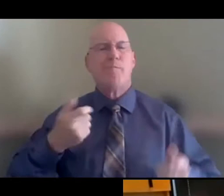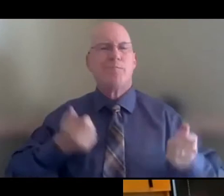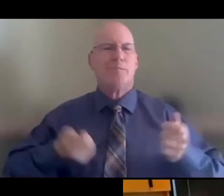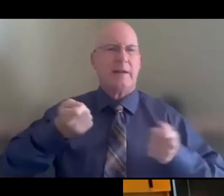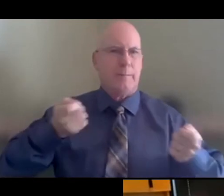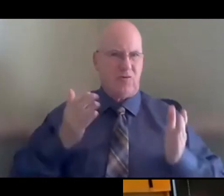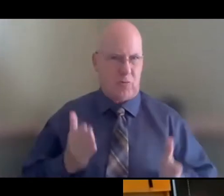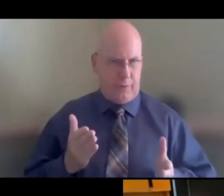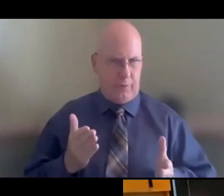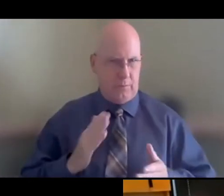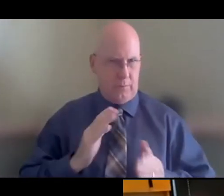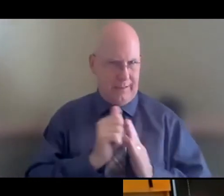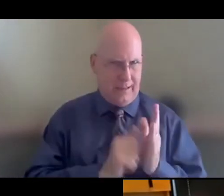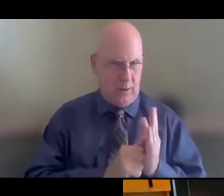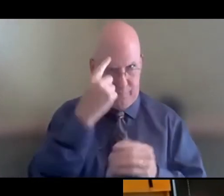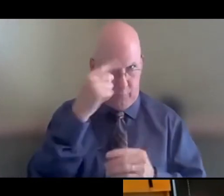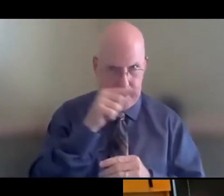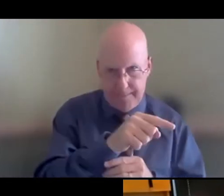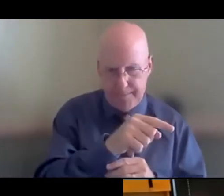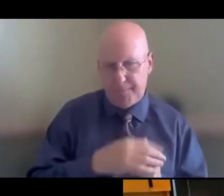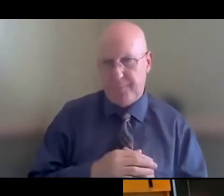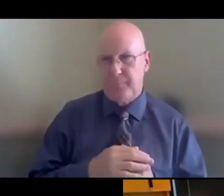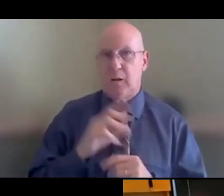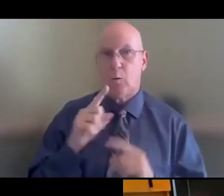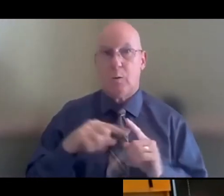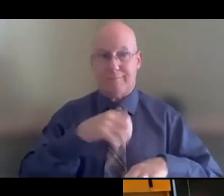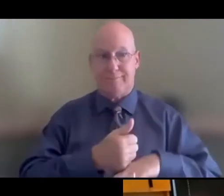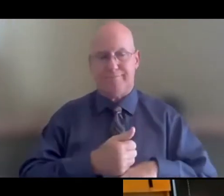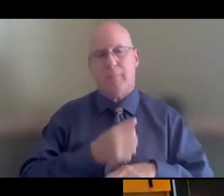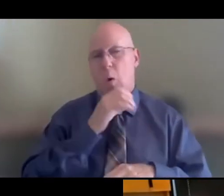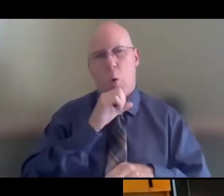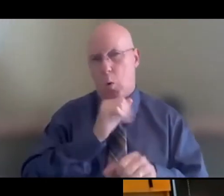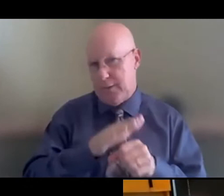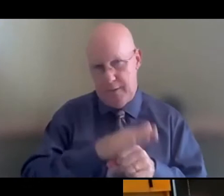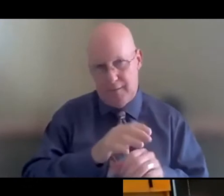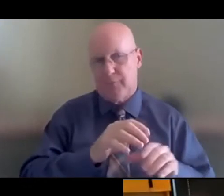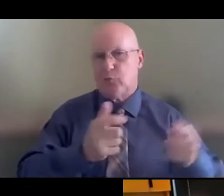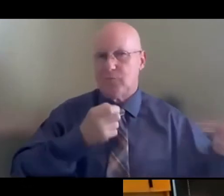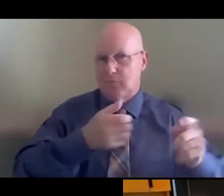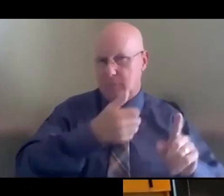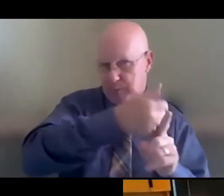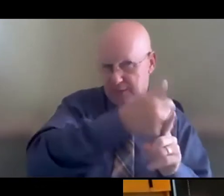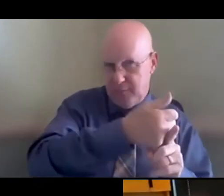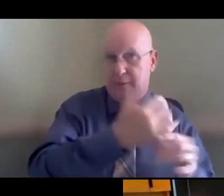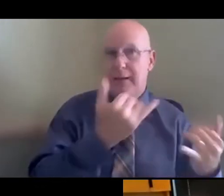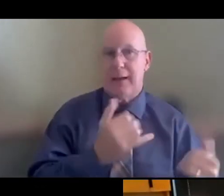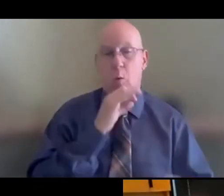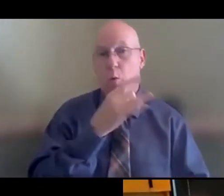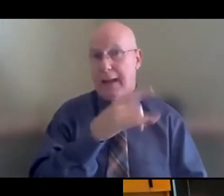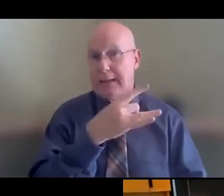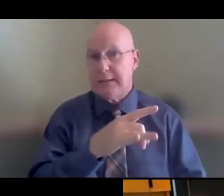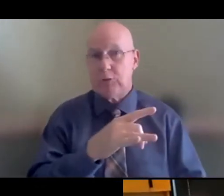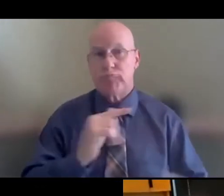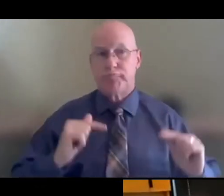the account for him, because when it was established, he was not old enough to do that himself. And now that he's 18 and